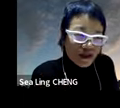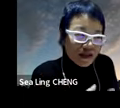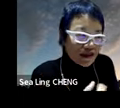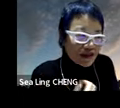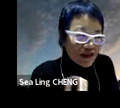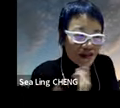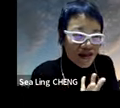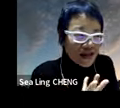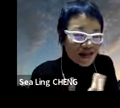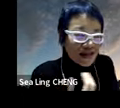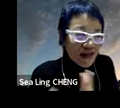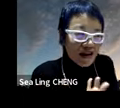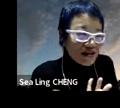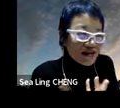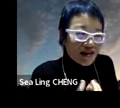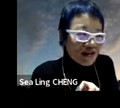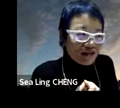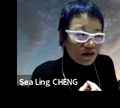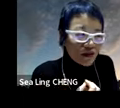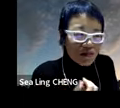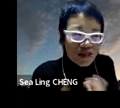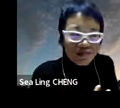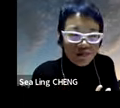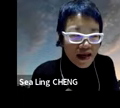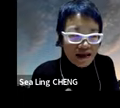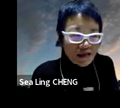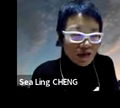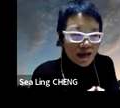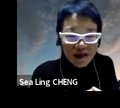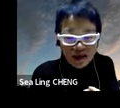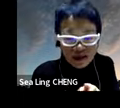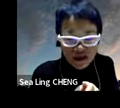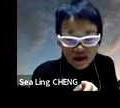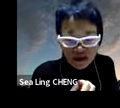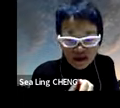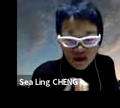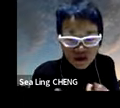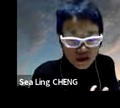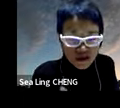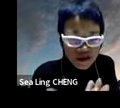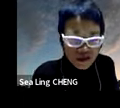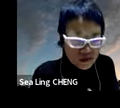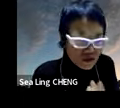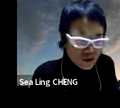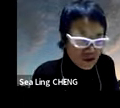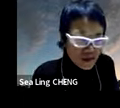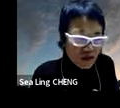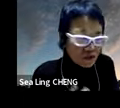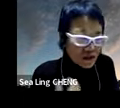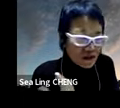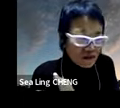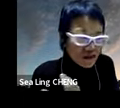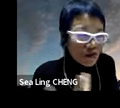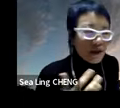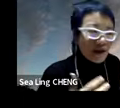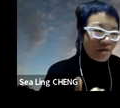karaoke, they sing and dance, and or they keep pets, or they cook delicious food for themselves, or